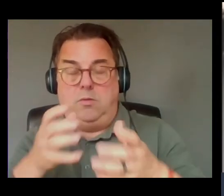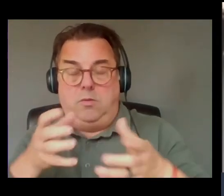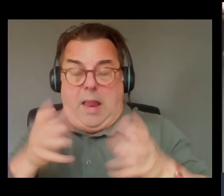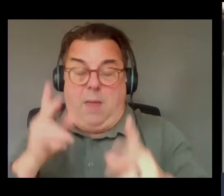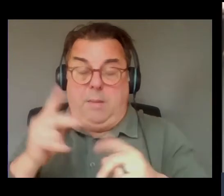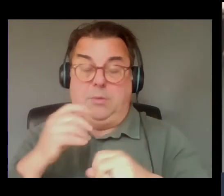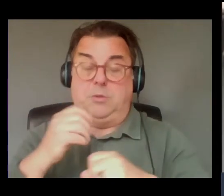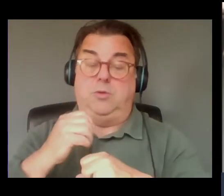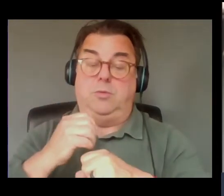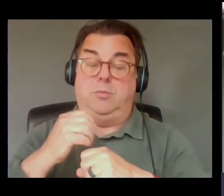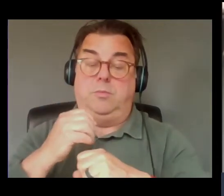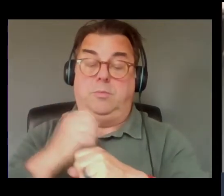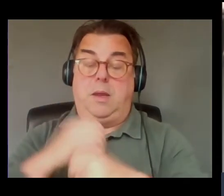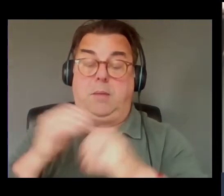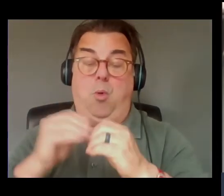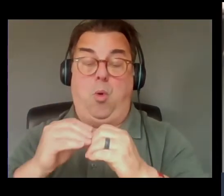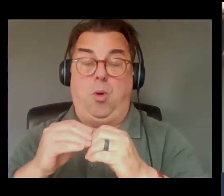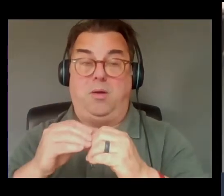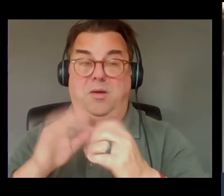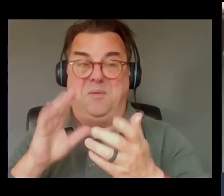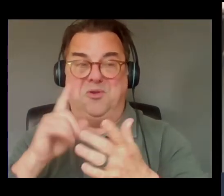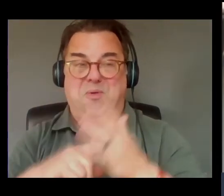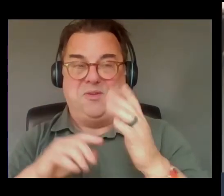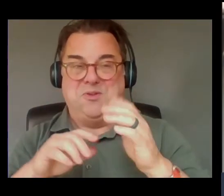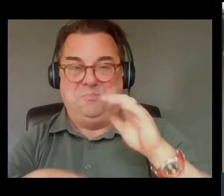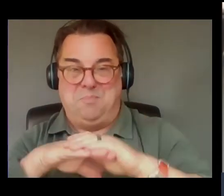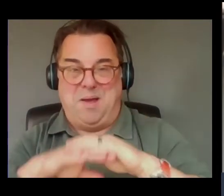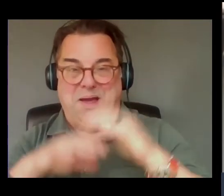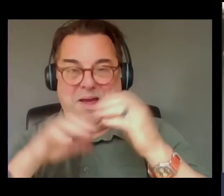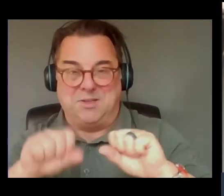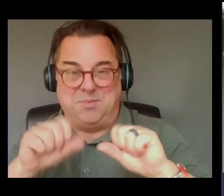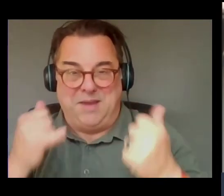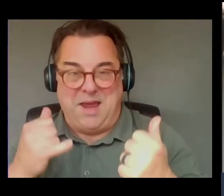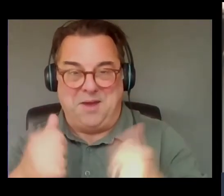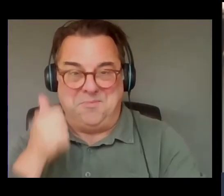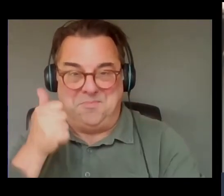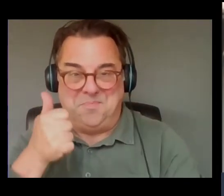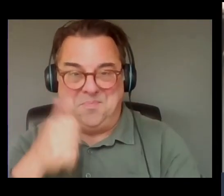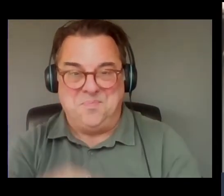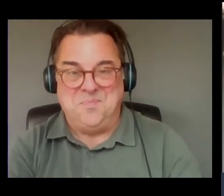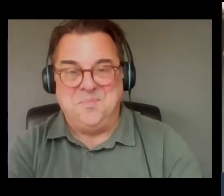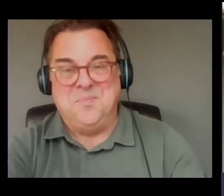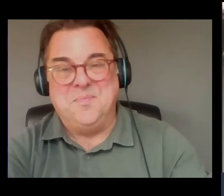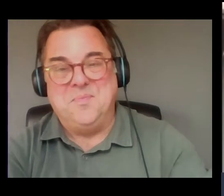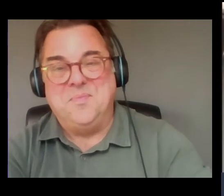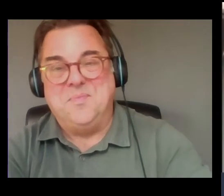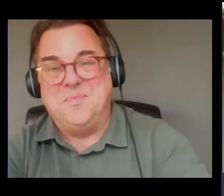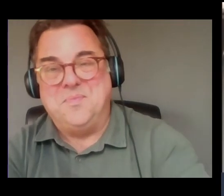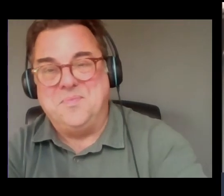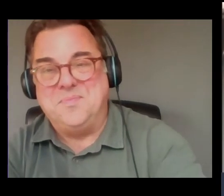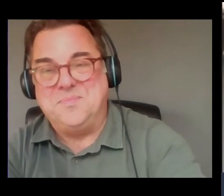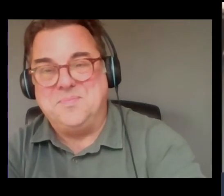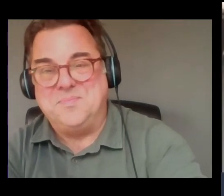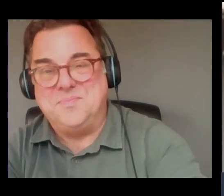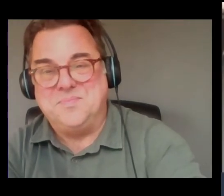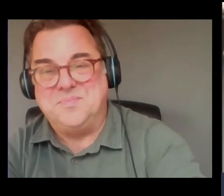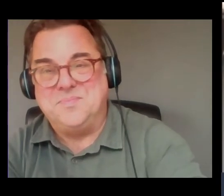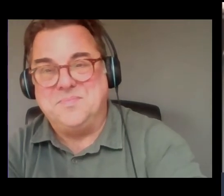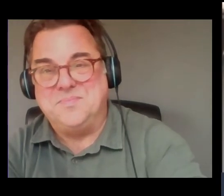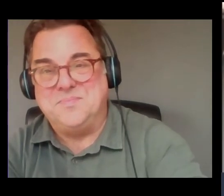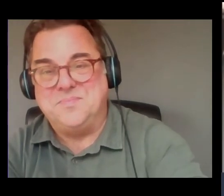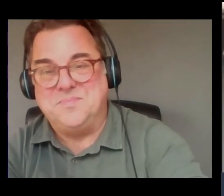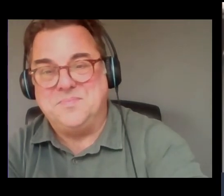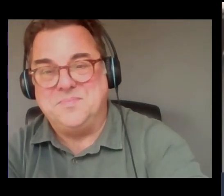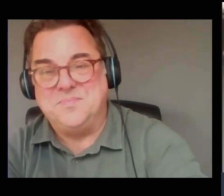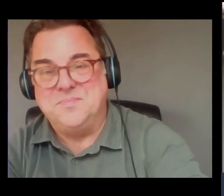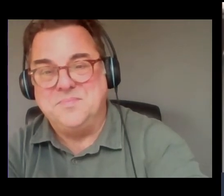than they can build today. I think that's so exciting. I think there's a lot of people who are just, after this, really looking